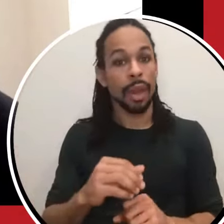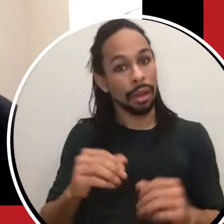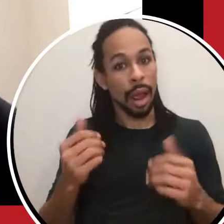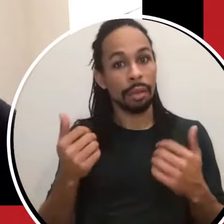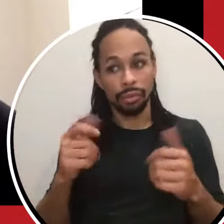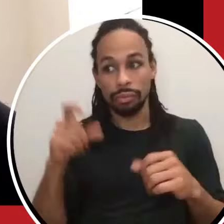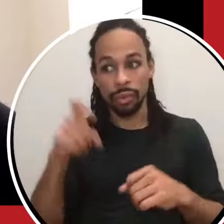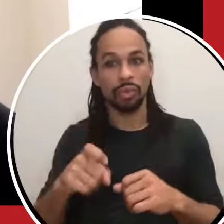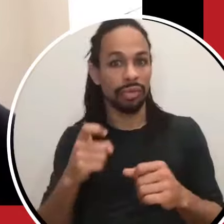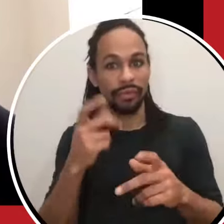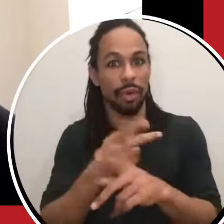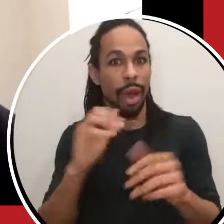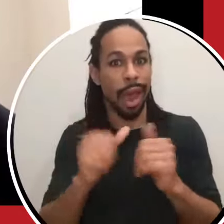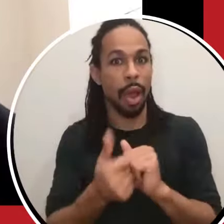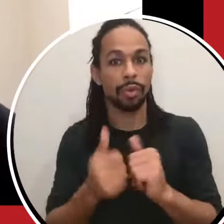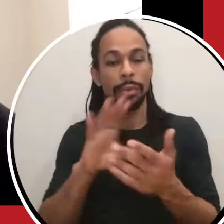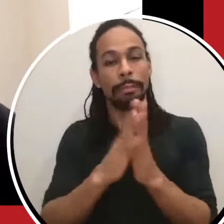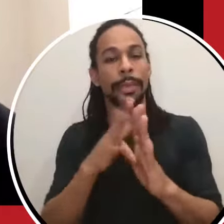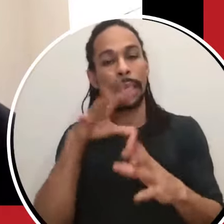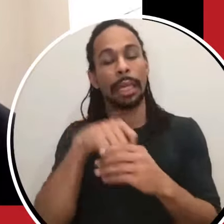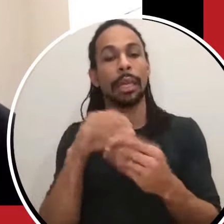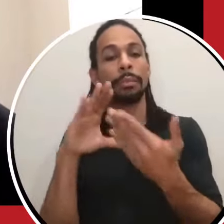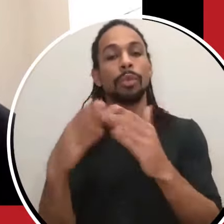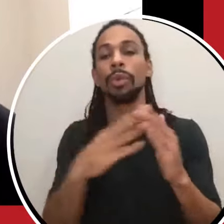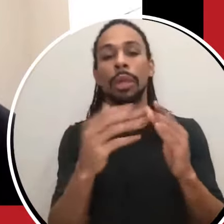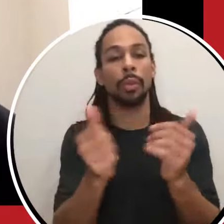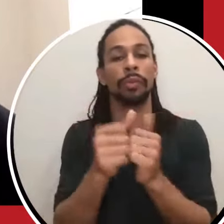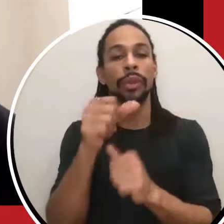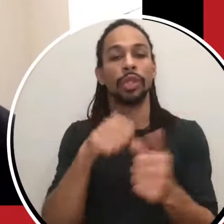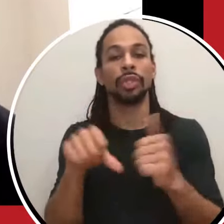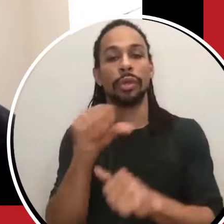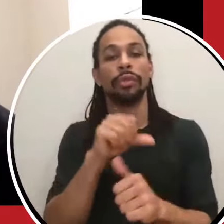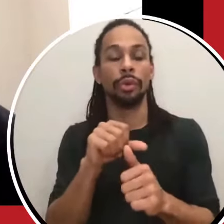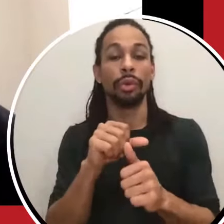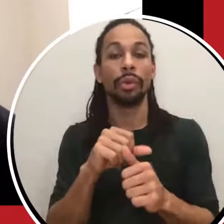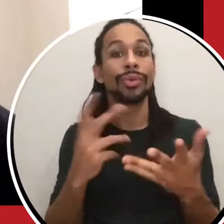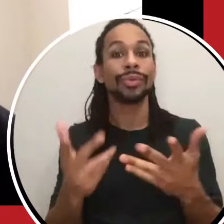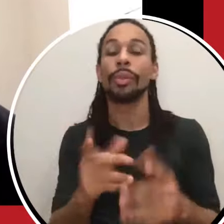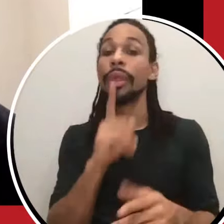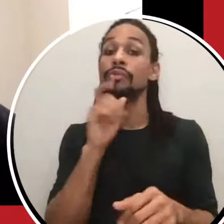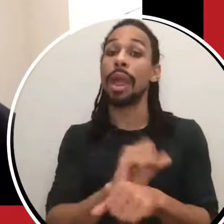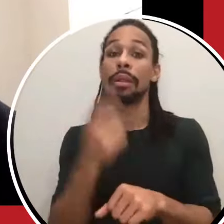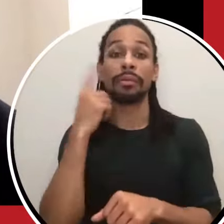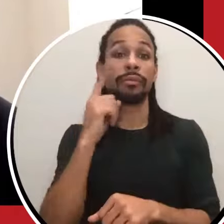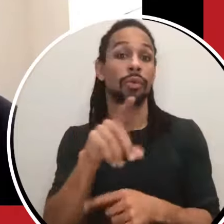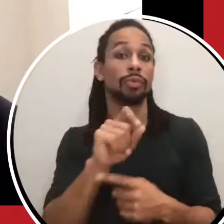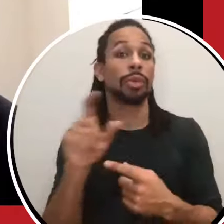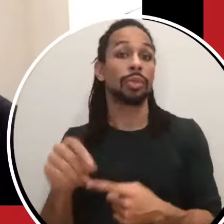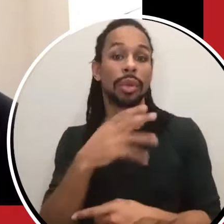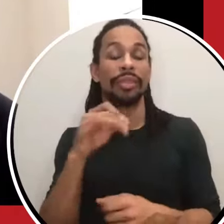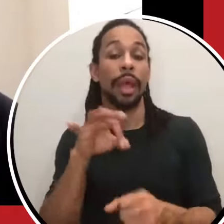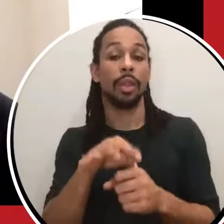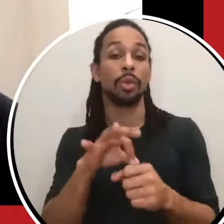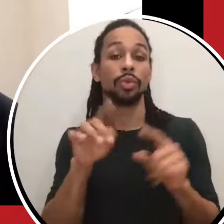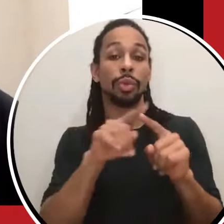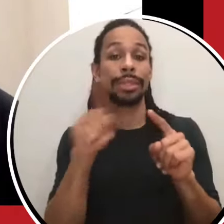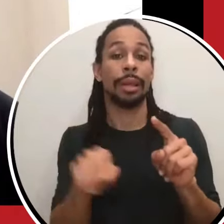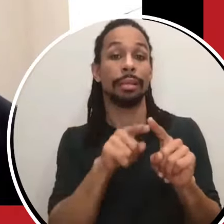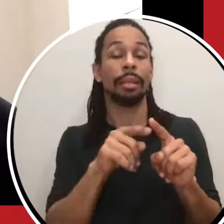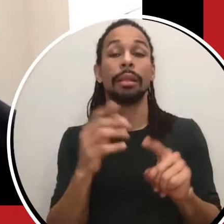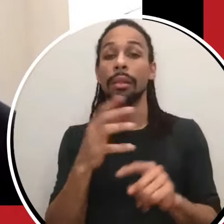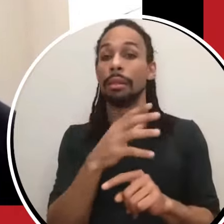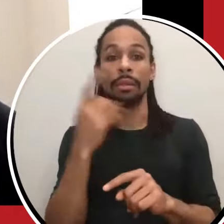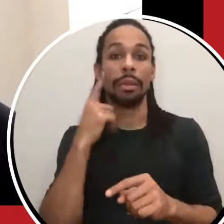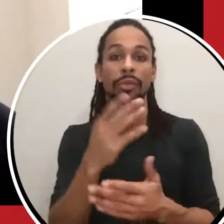folks recognize, I think the reality for 2020 and the electoral cycle that we just experienced and are experiencing, right? For some of us, it's not